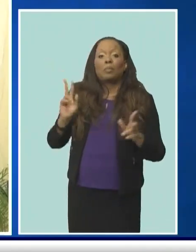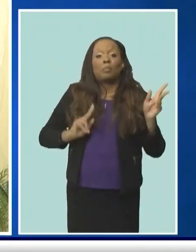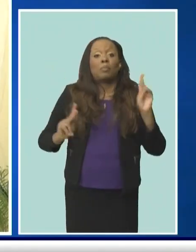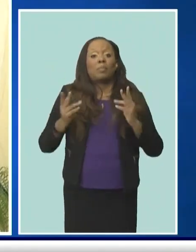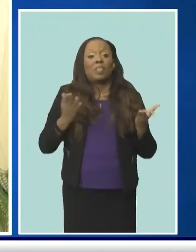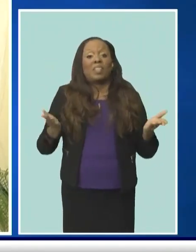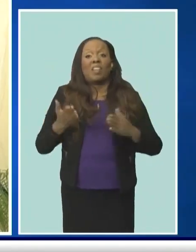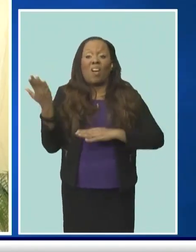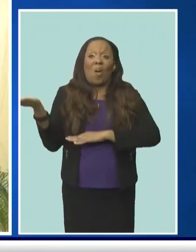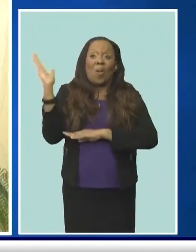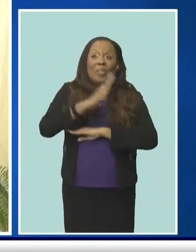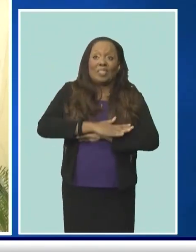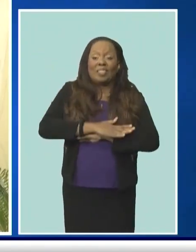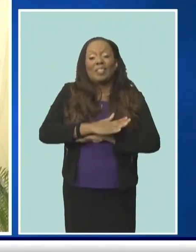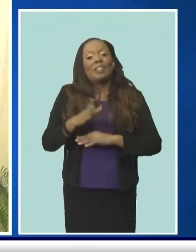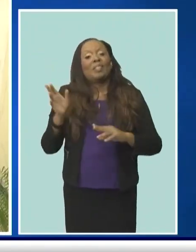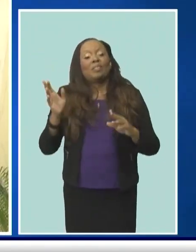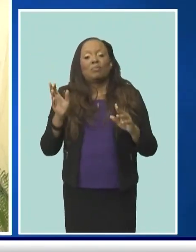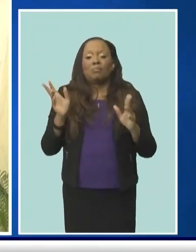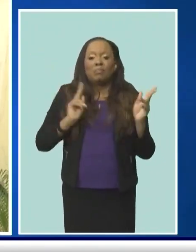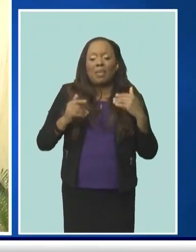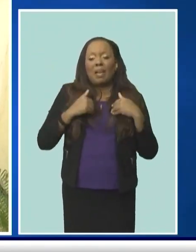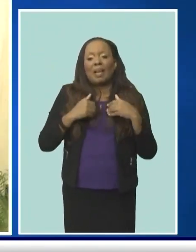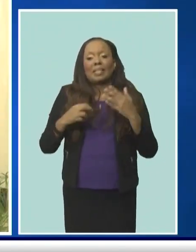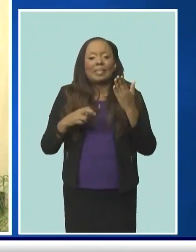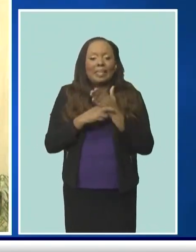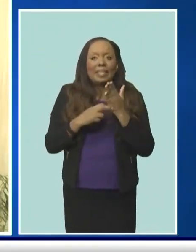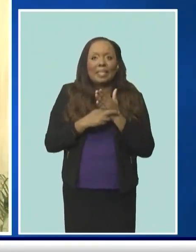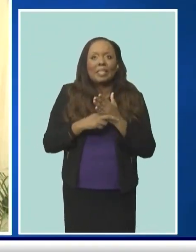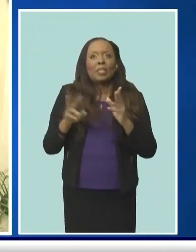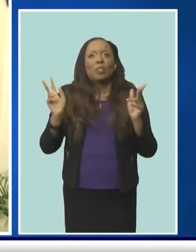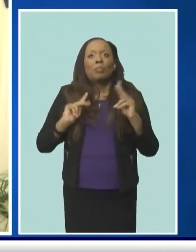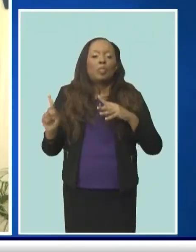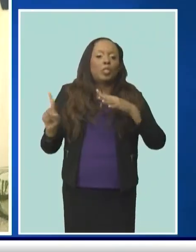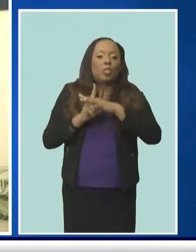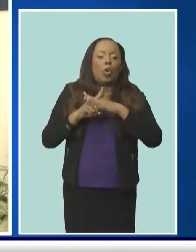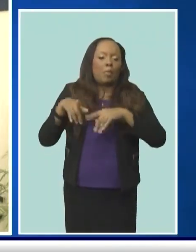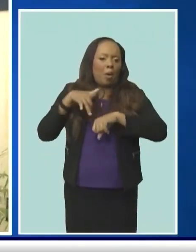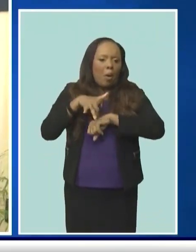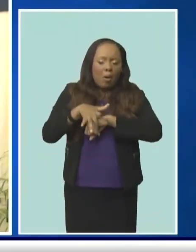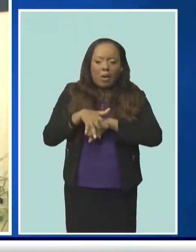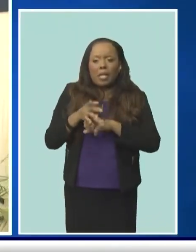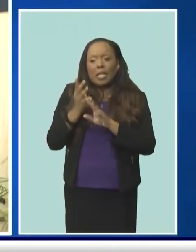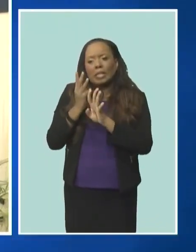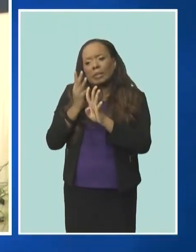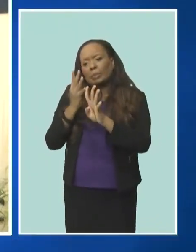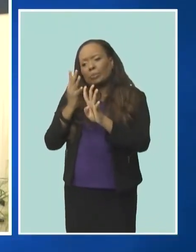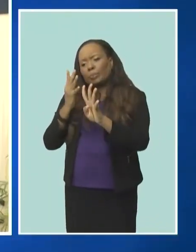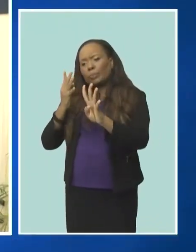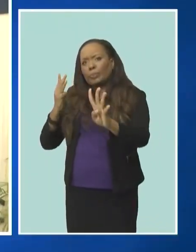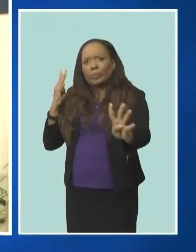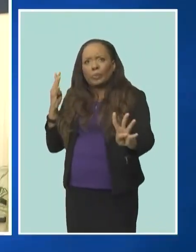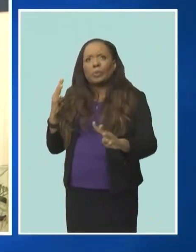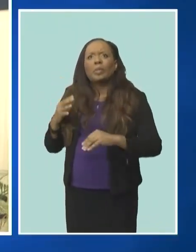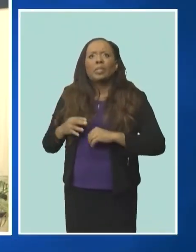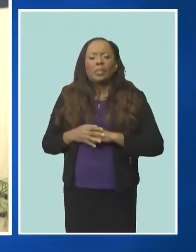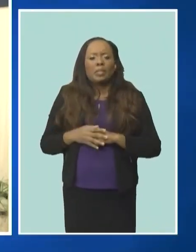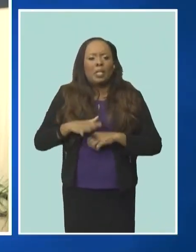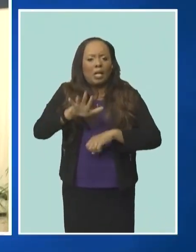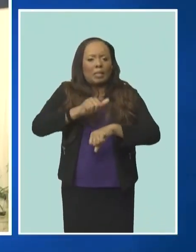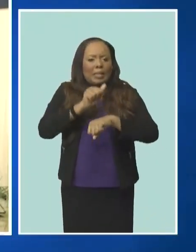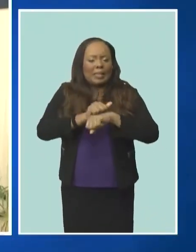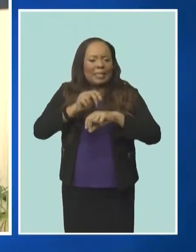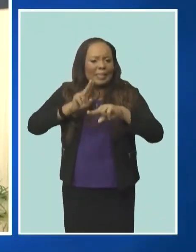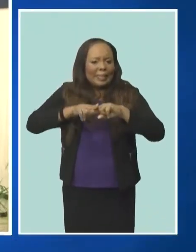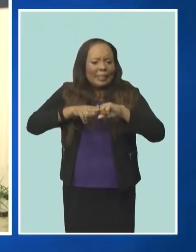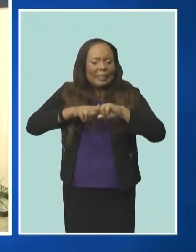that they want to make sure they have the tickets. The lines were here from early to ensure that they came in to get their seating. And it's just an